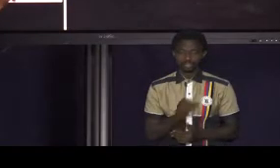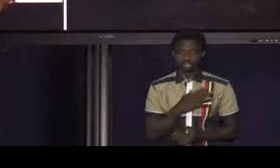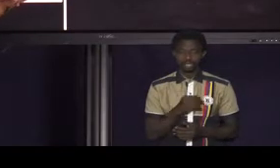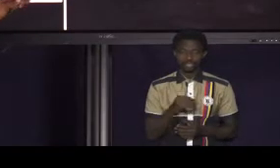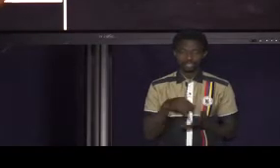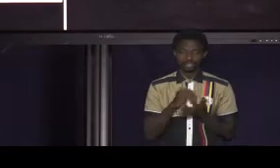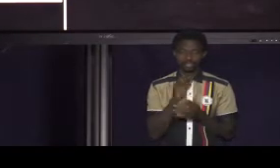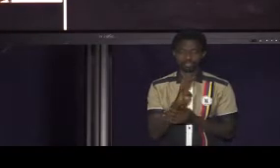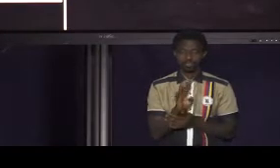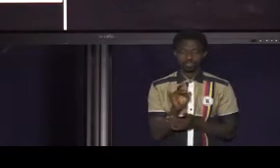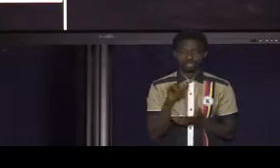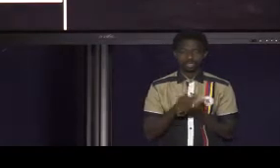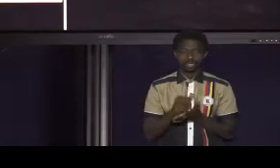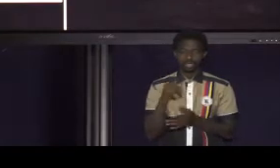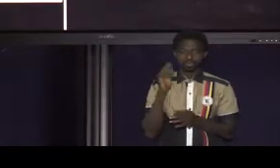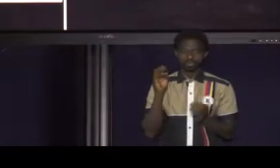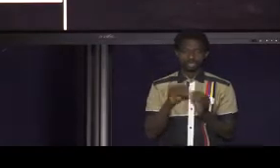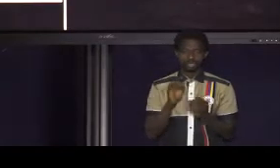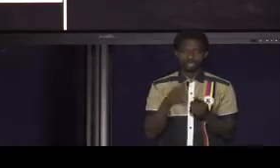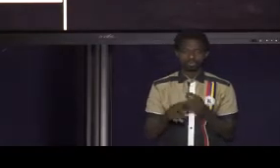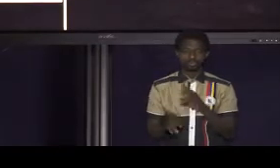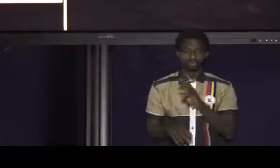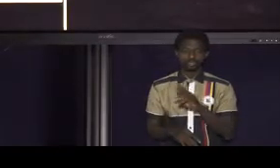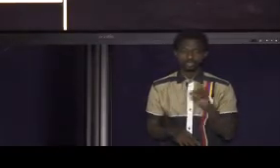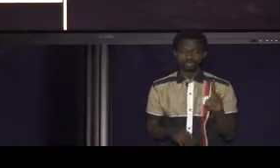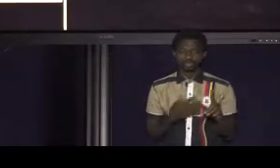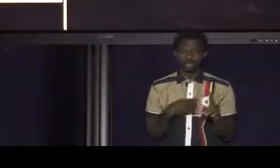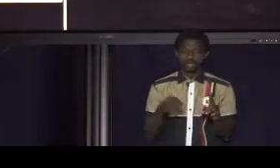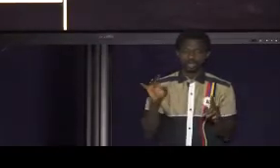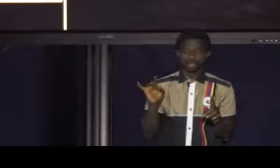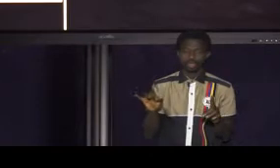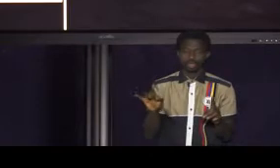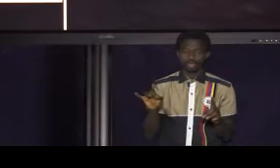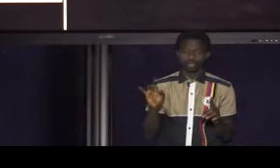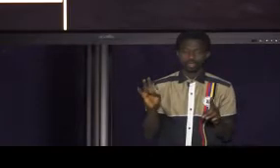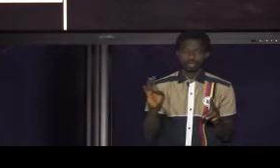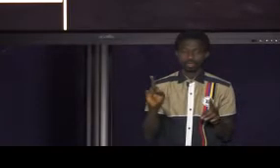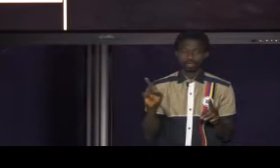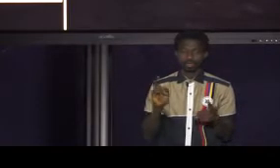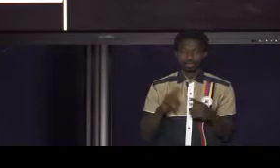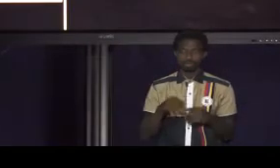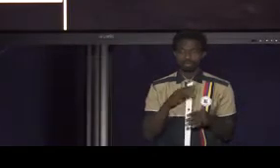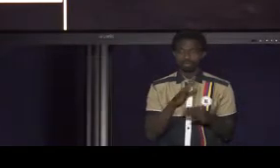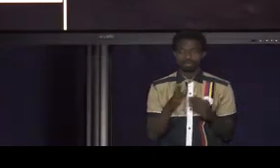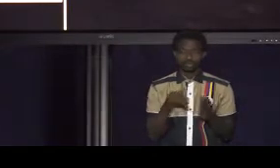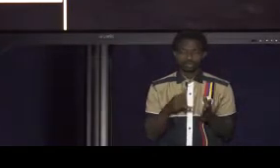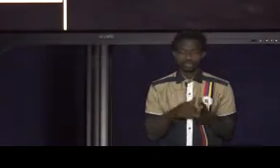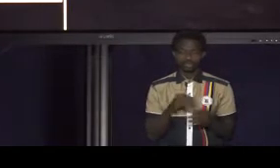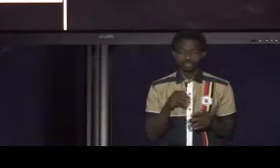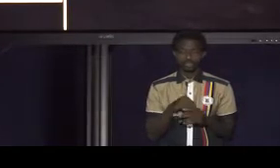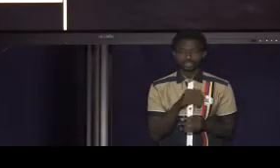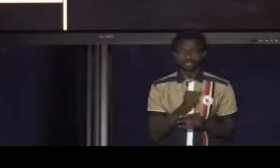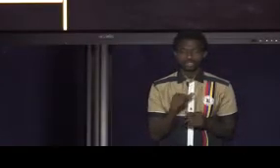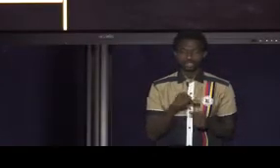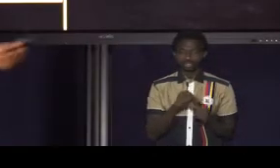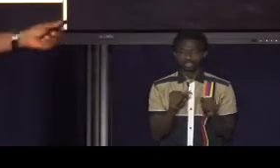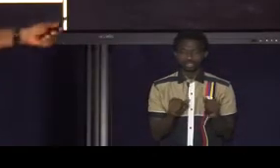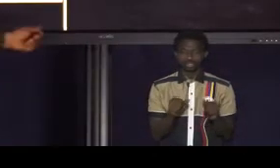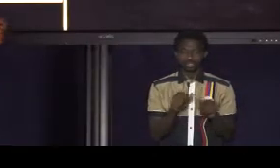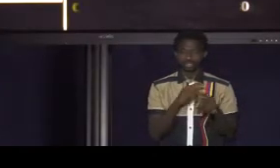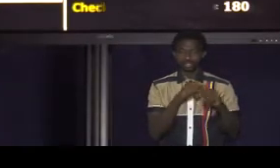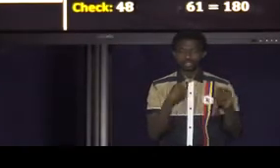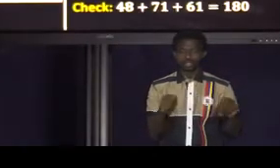is 48 that you will add to 61 and 71 to complete the 180 degrees in a